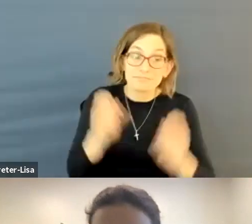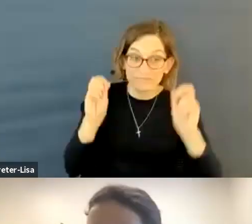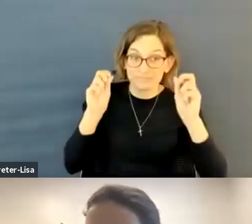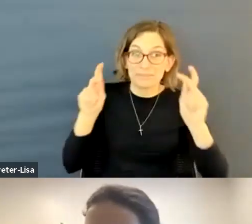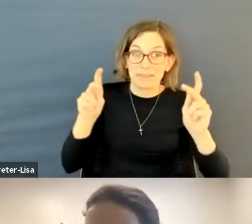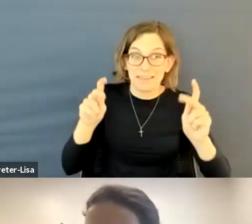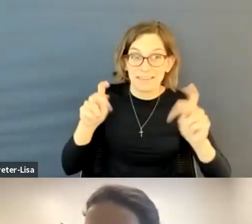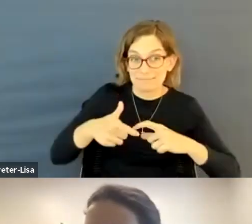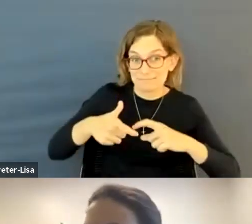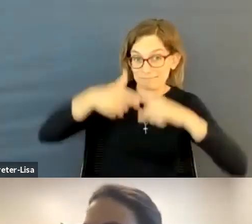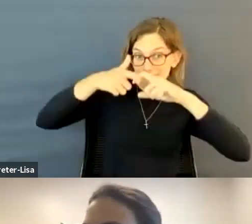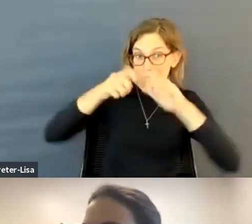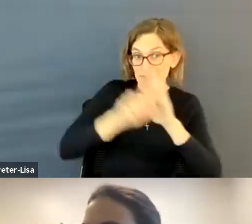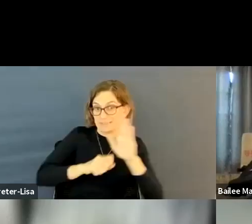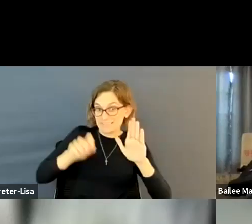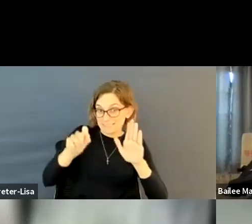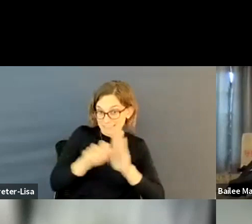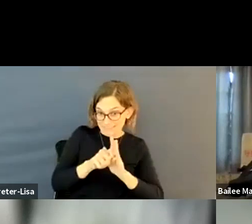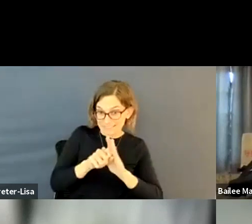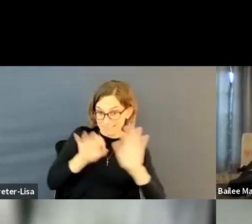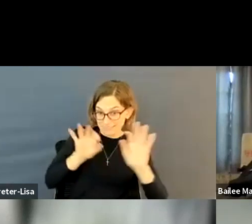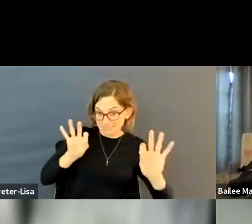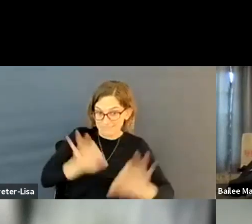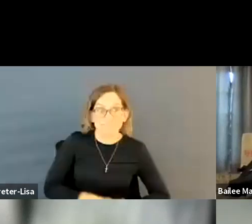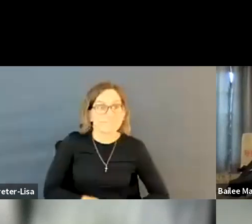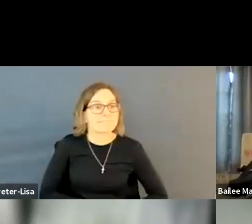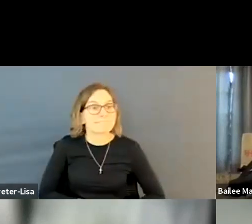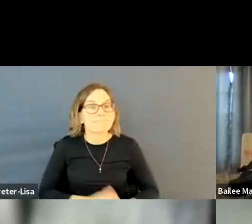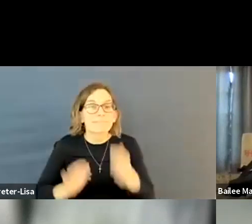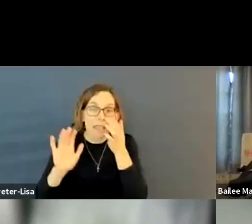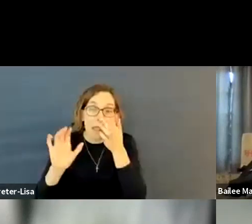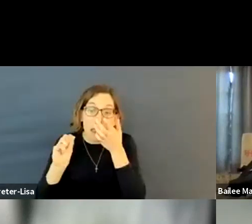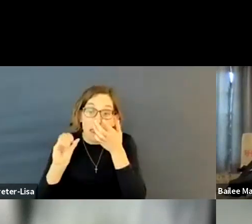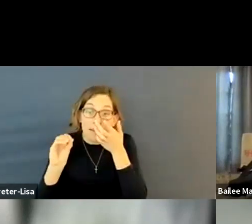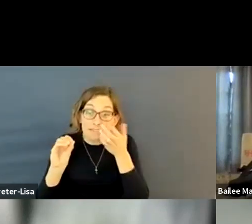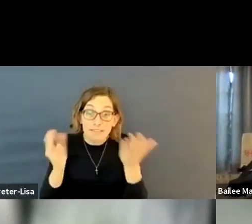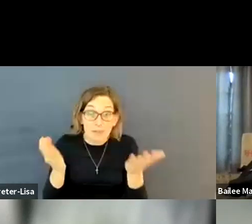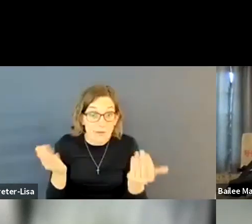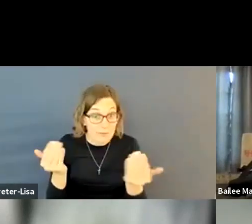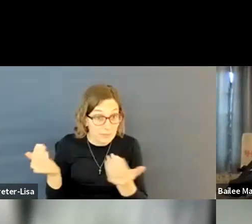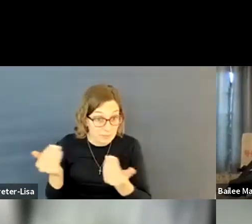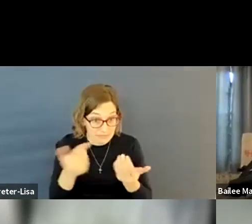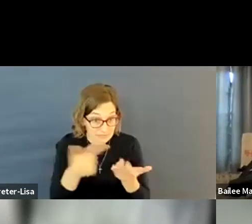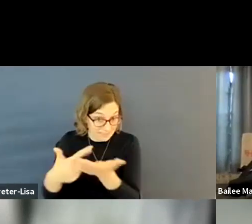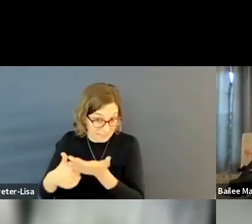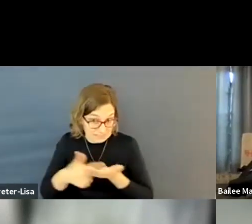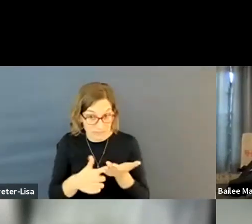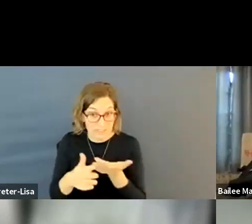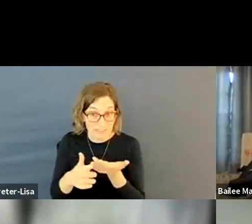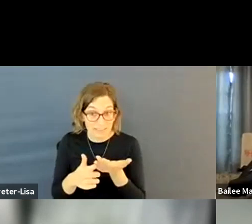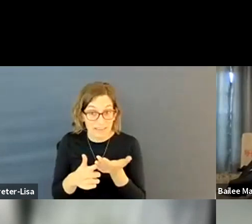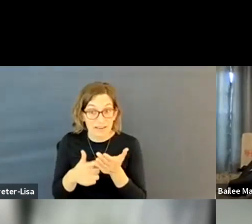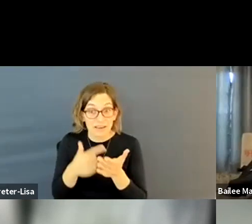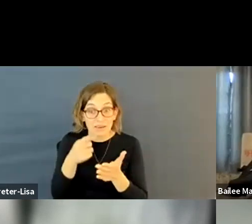Okay. So we're going to stop there and let's have a discussion. What are